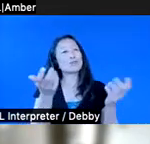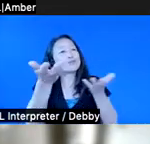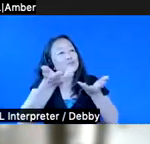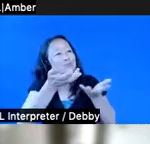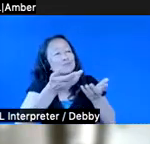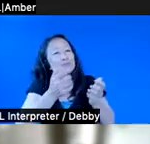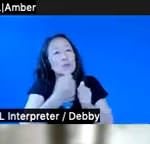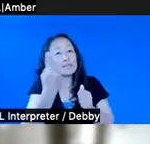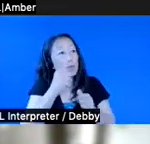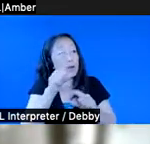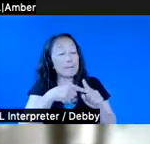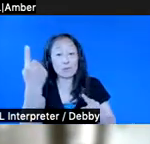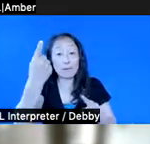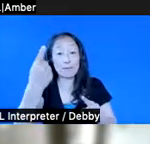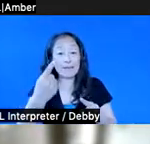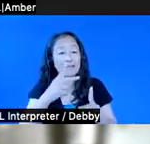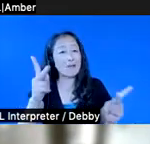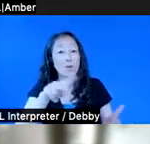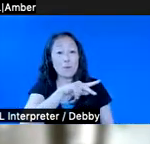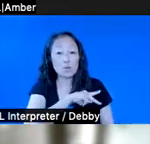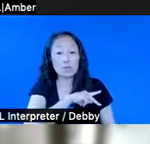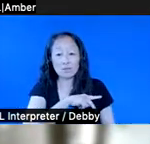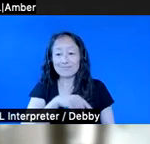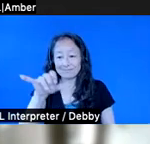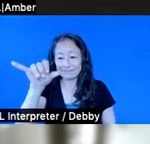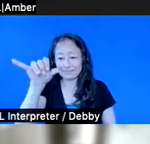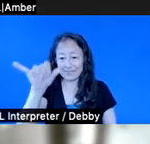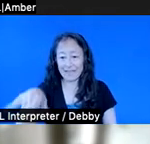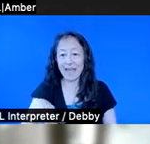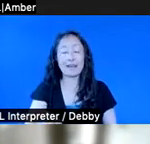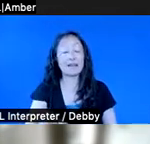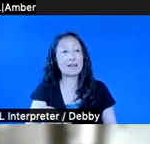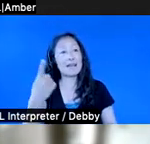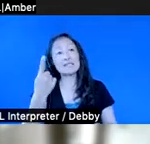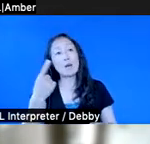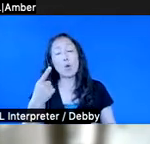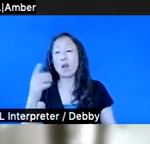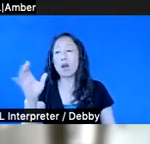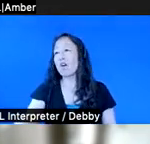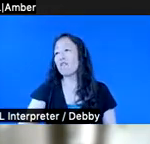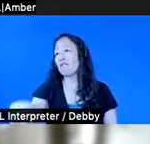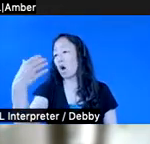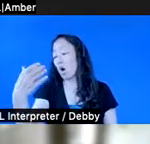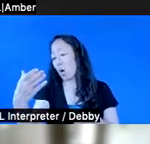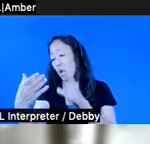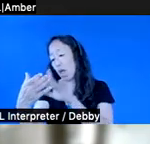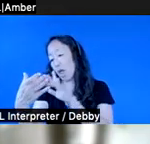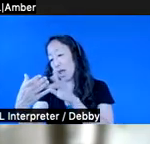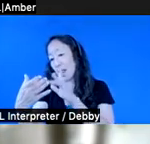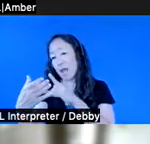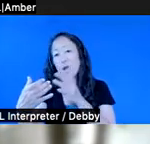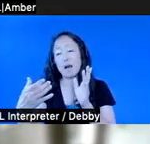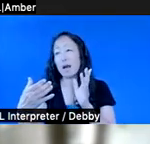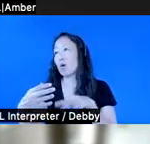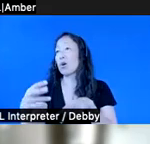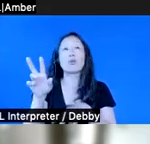about something very personal, exactly, and someone's staring at their phone or looking, and